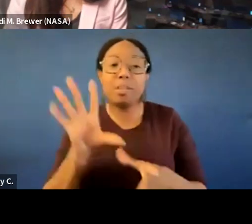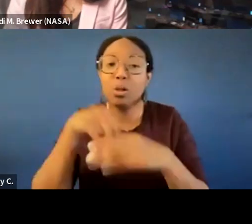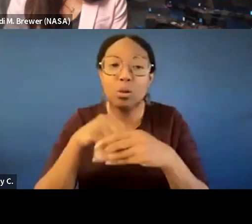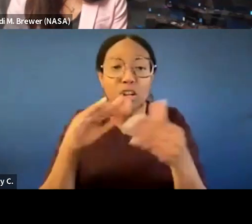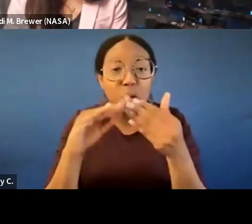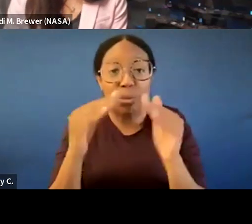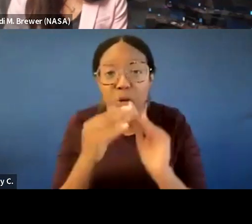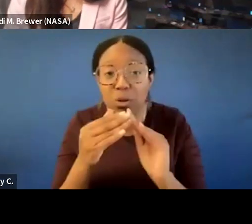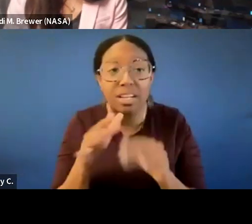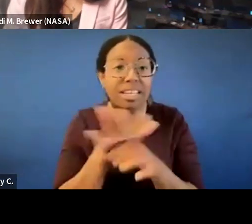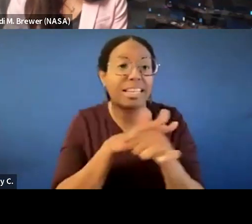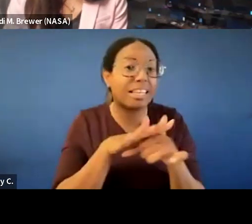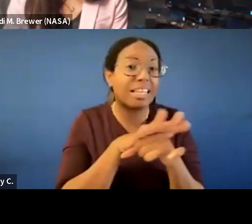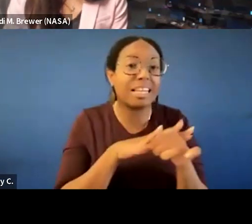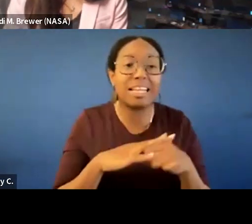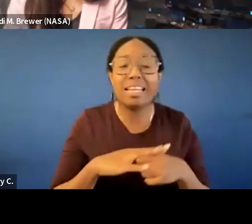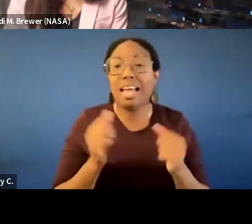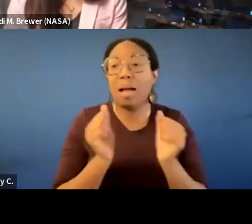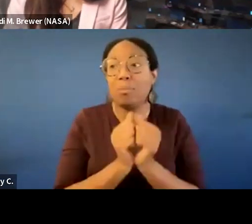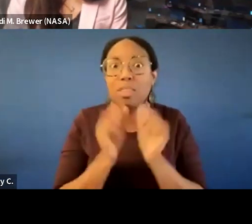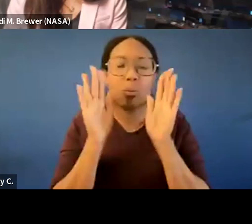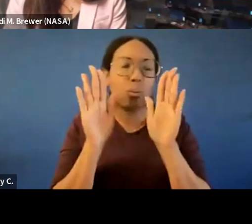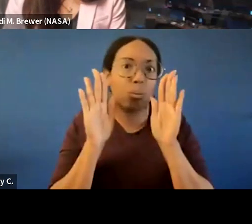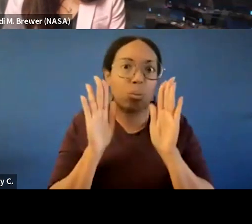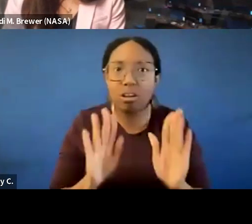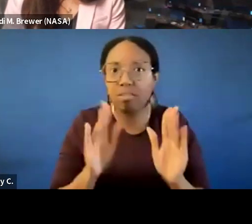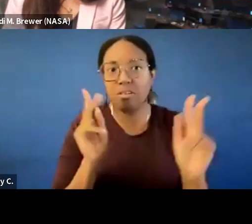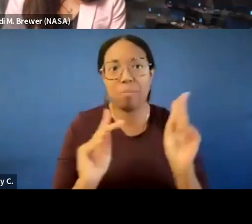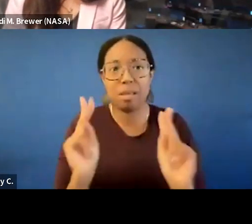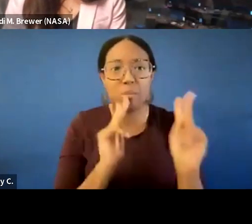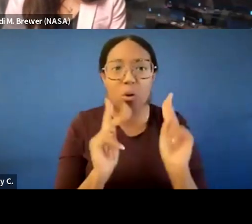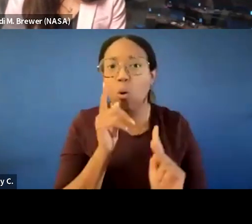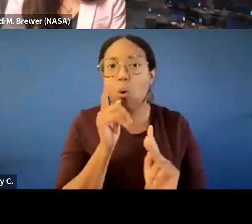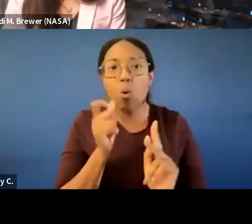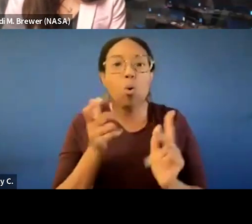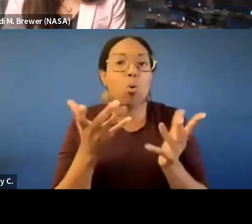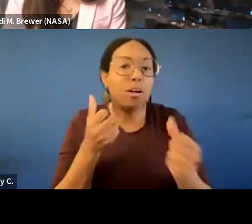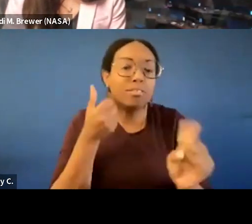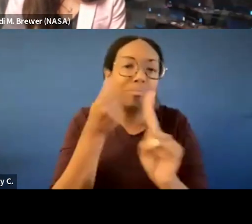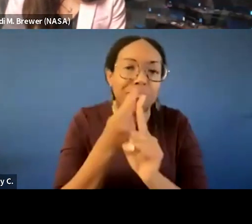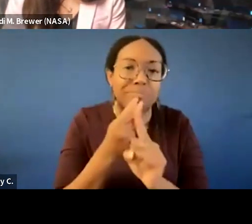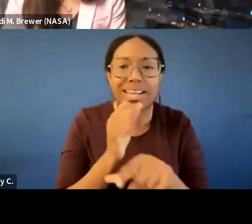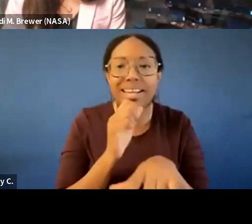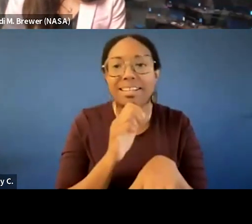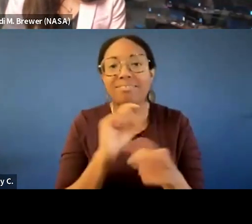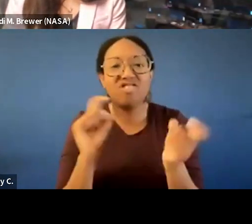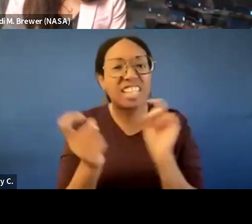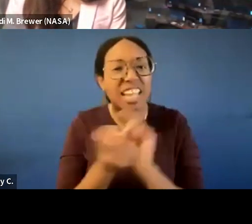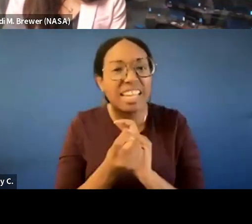by amazing, incredible people that all want to give back and help and impact change and make a difference.